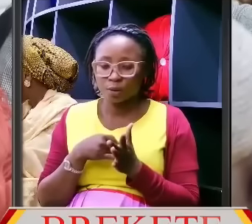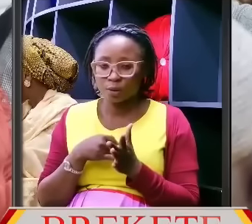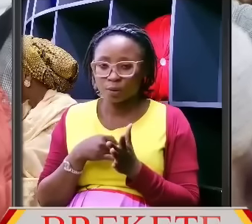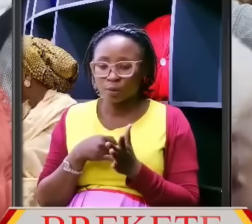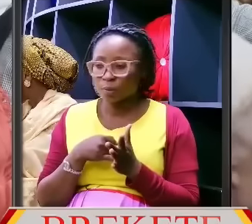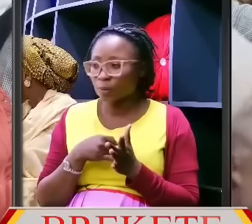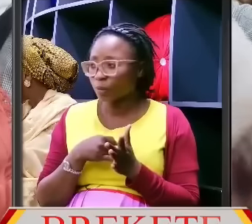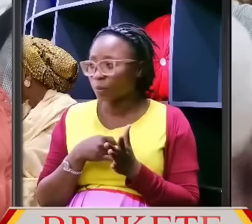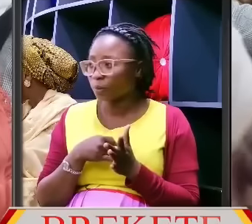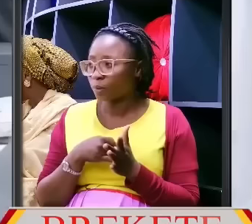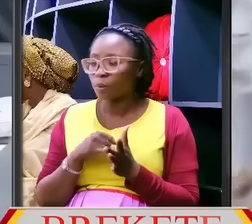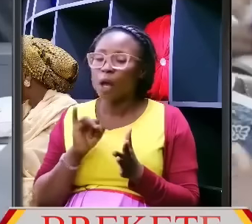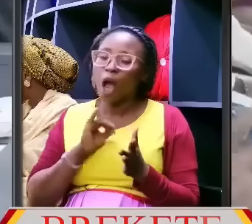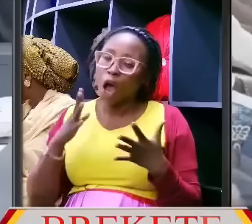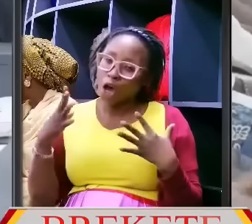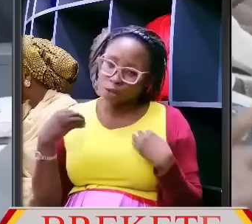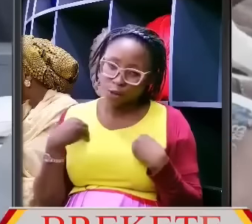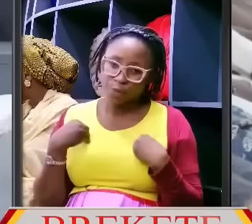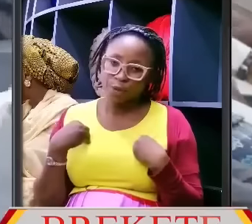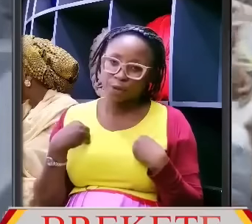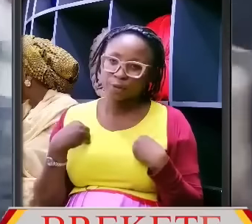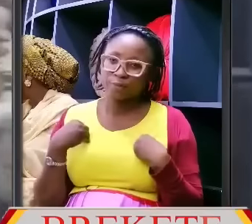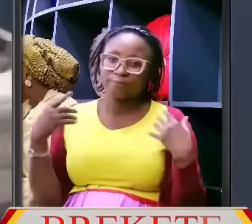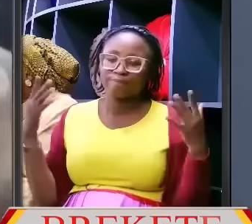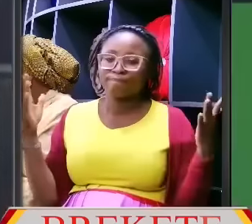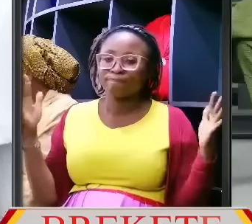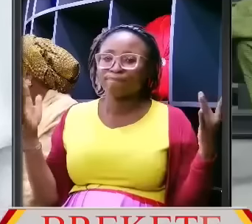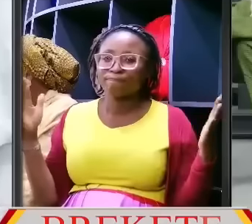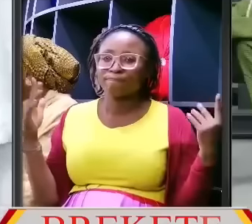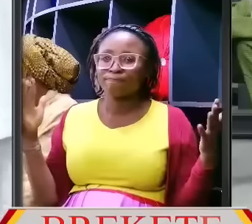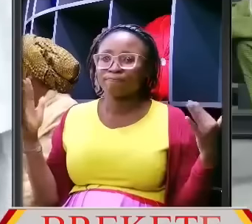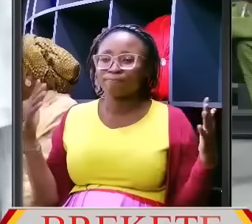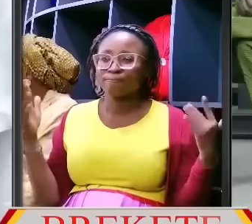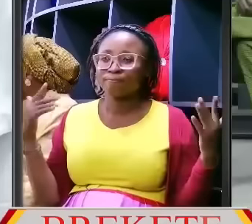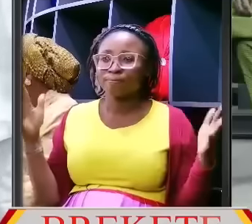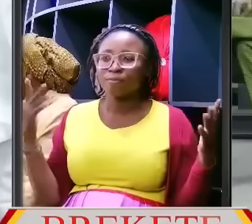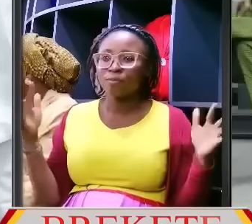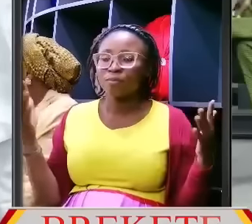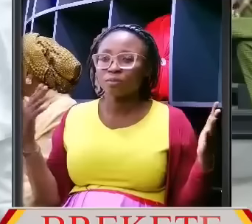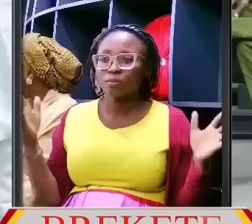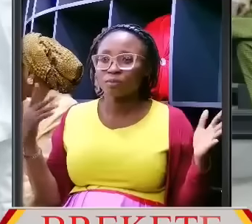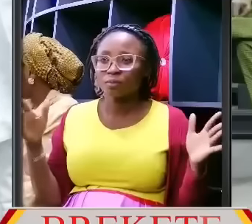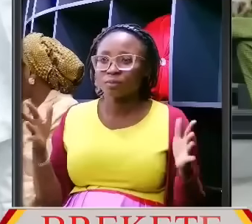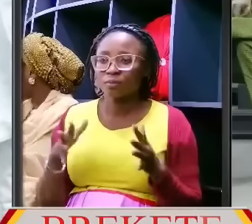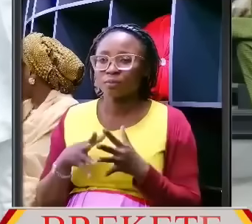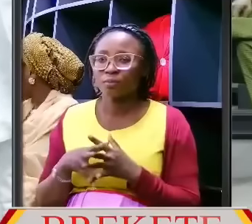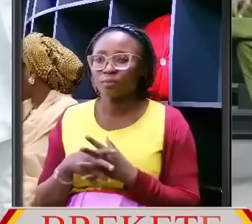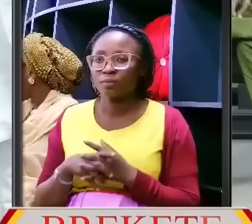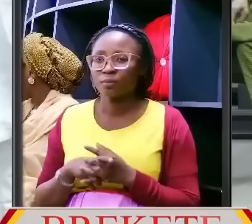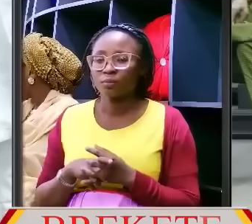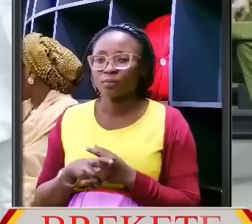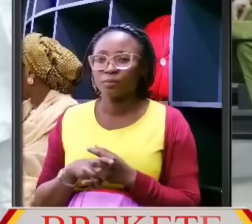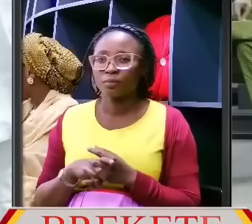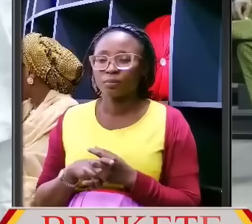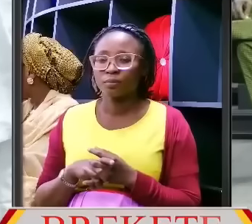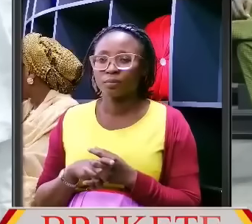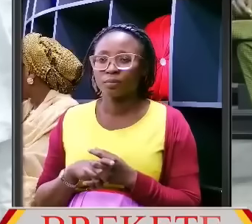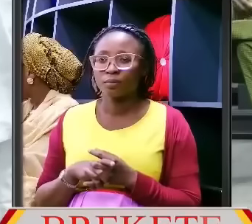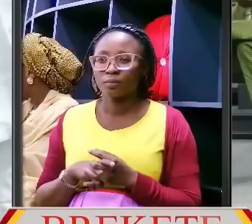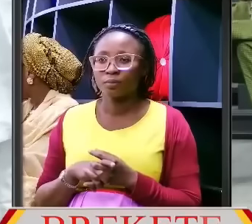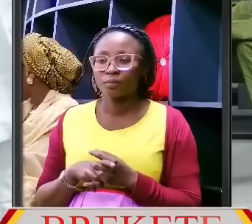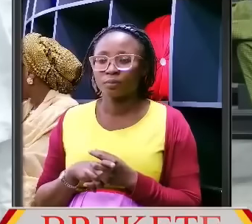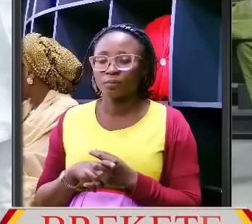mean, he said he accepted it. So I must wait on my senior brother. He said, this is senior brother. So he